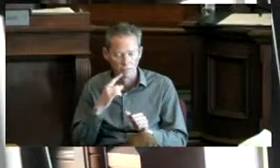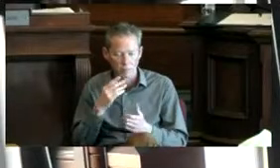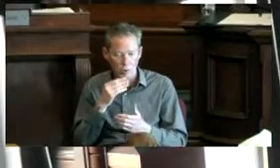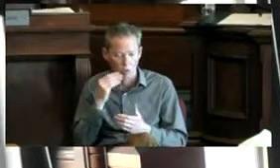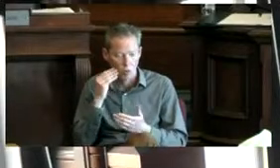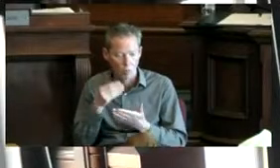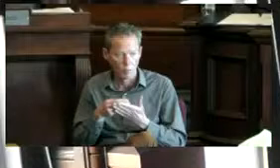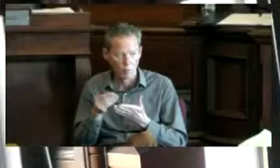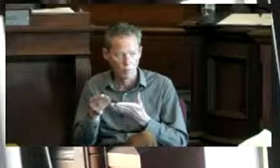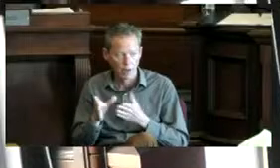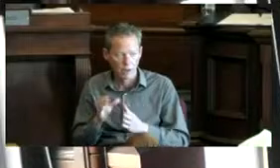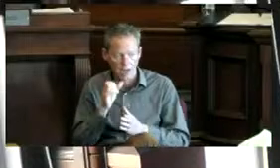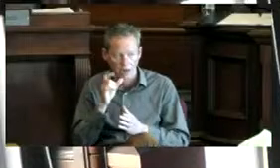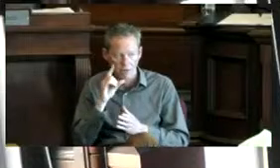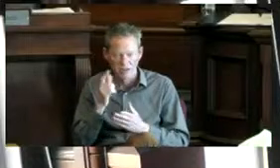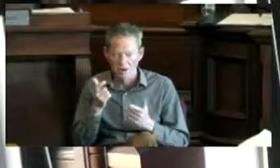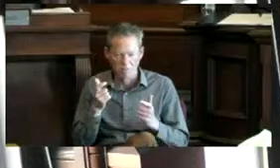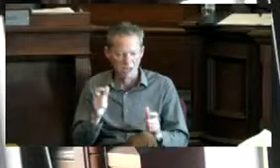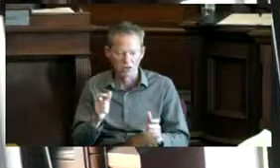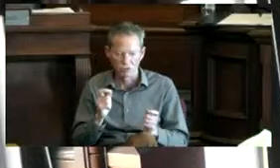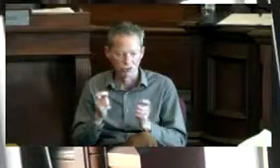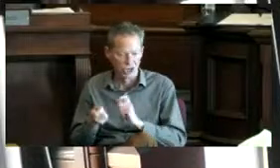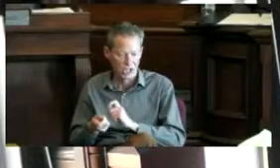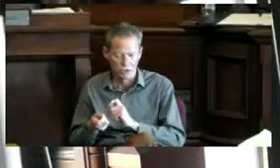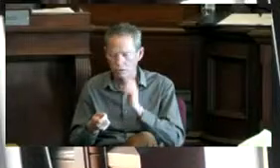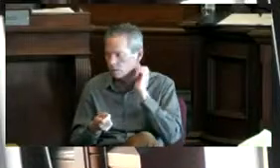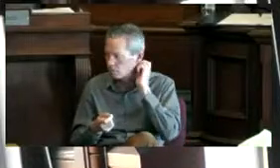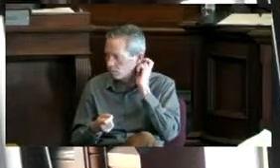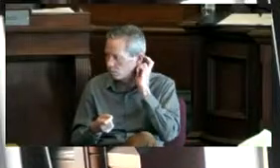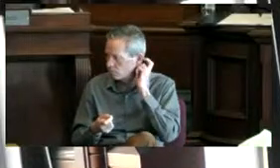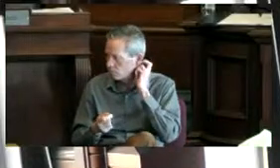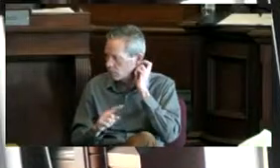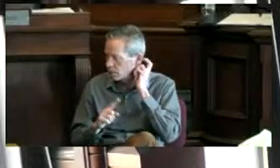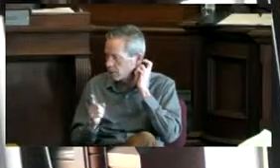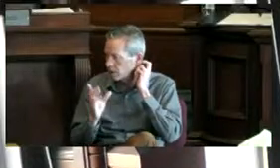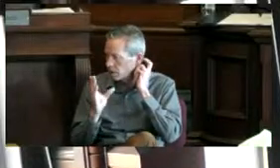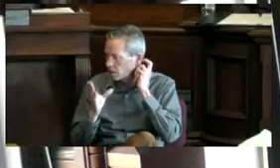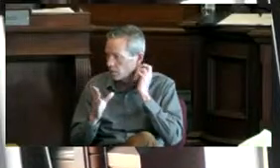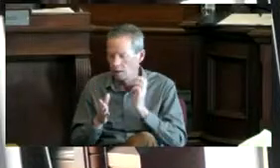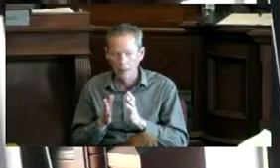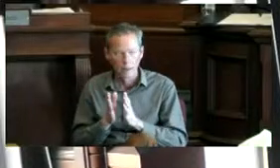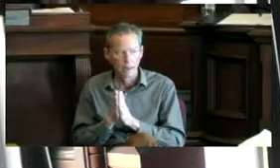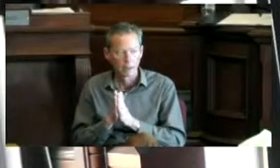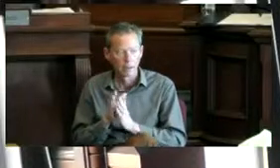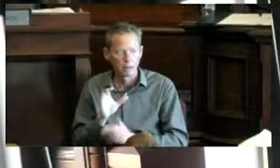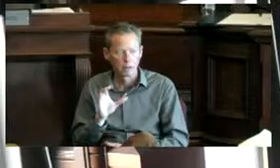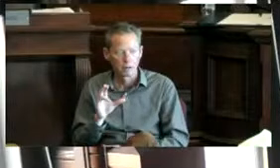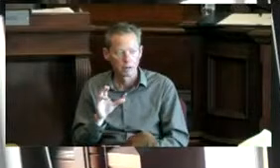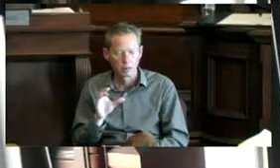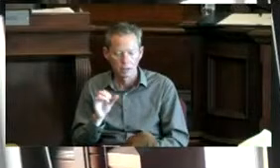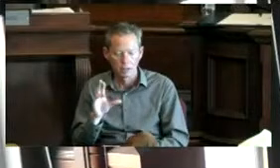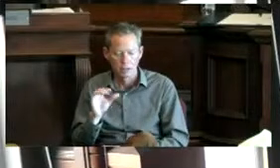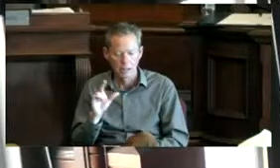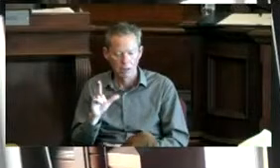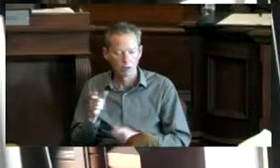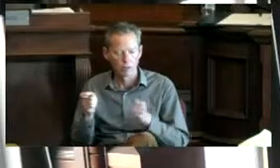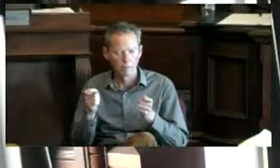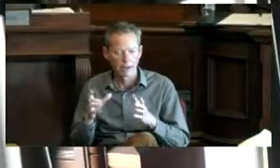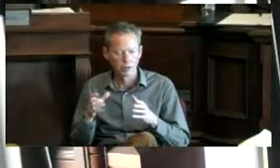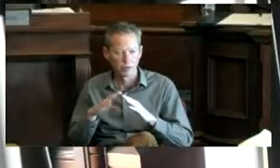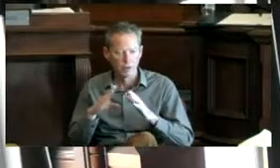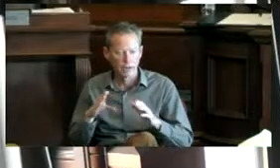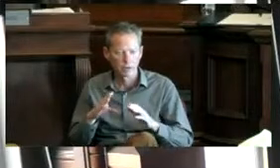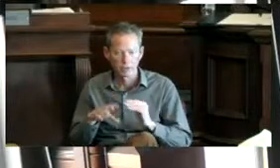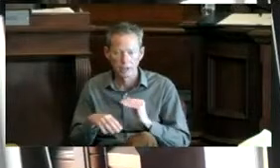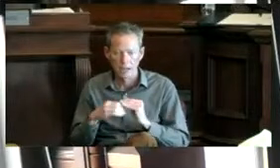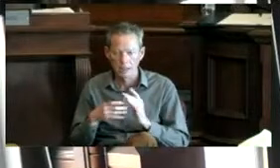buyers. So I don't think there are major changes, but I would certainly ask Carol Wheeler, our manager of housing, to add in